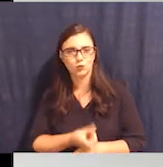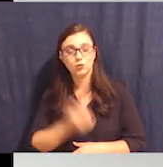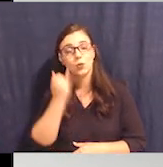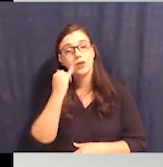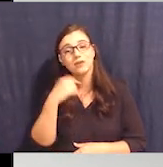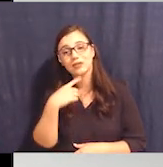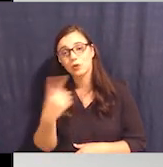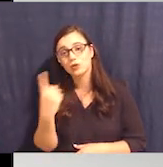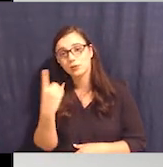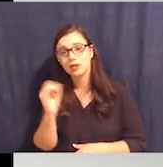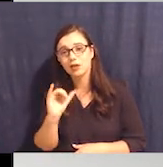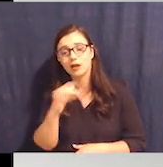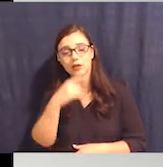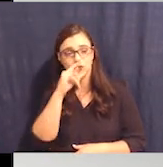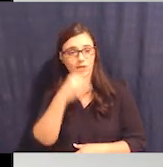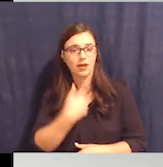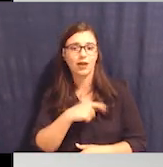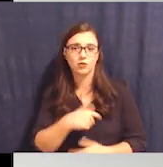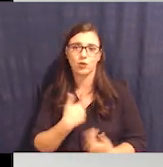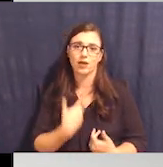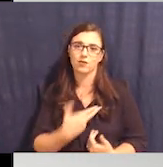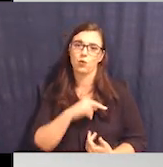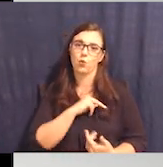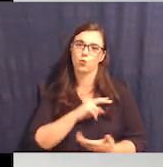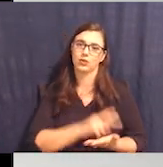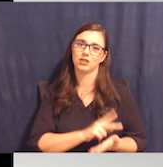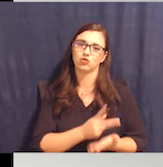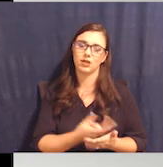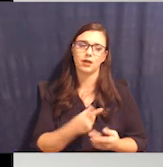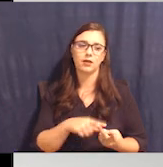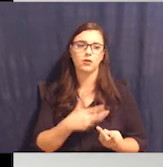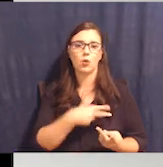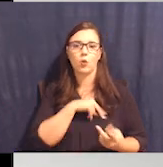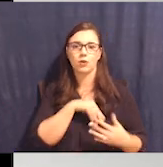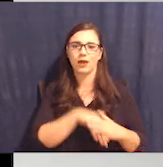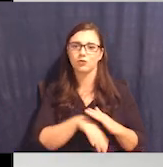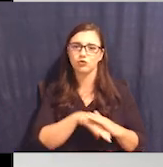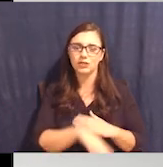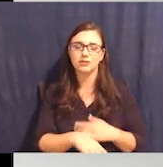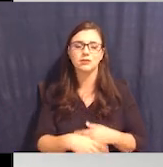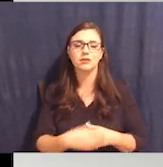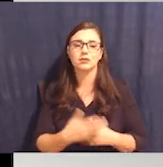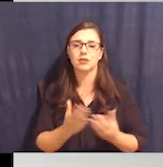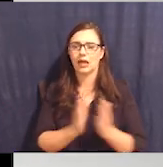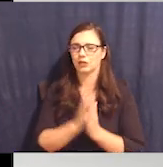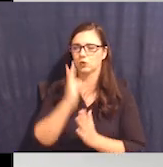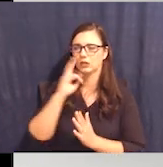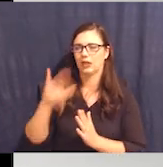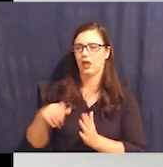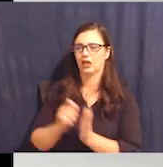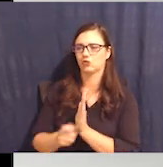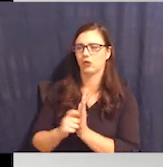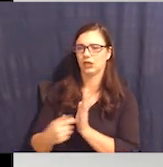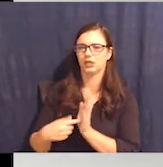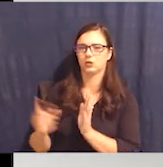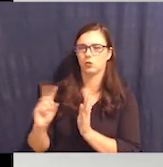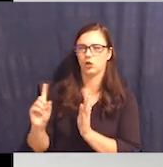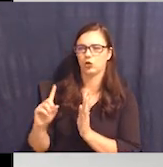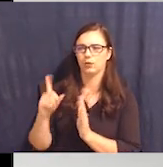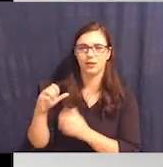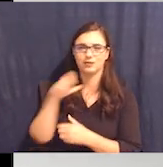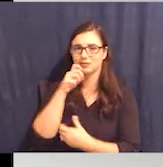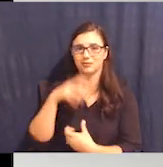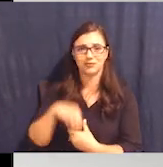true. So if they tell you something like your child needs to have his own kitchen or his own entrance, ask to see that in